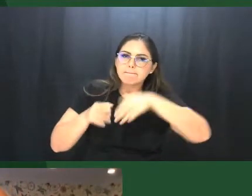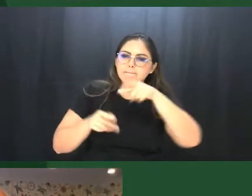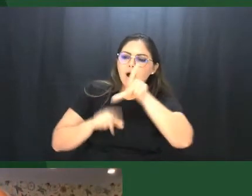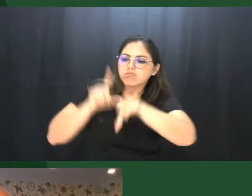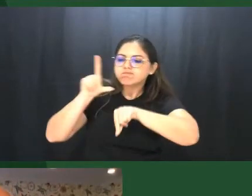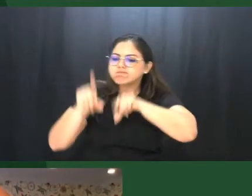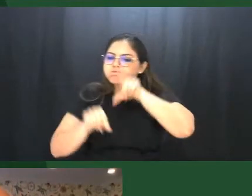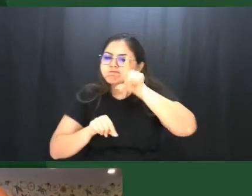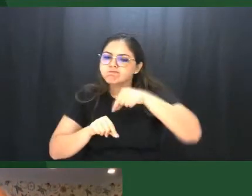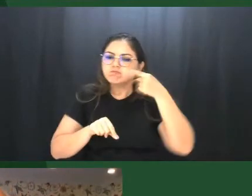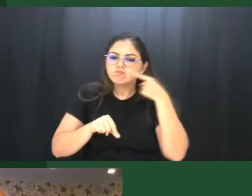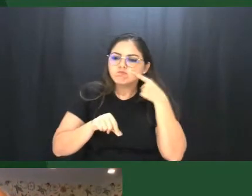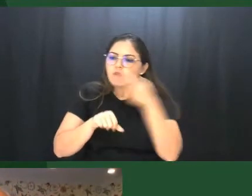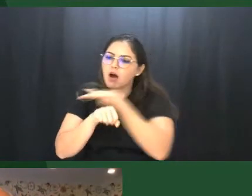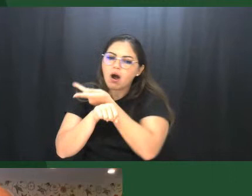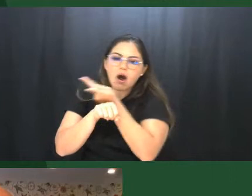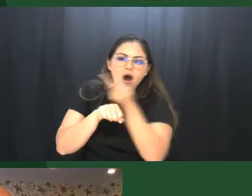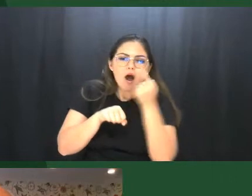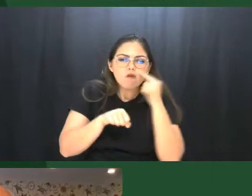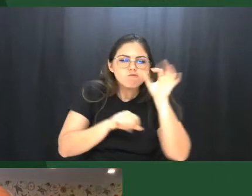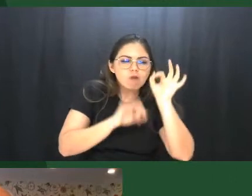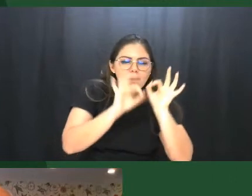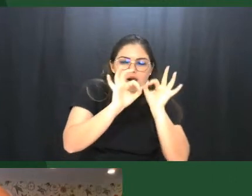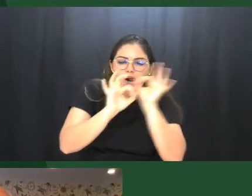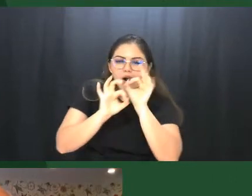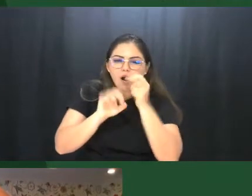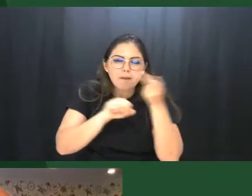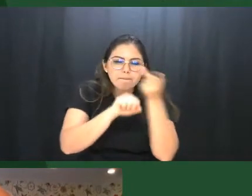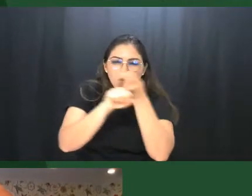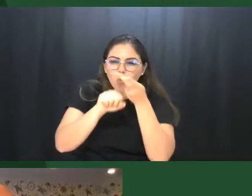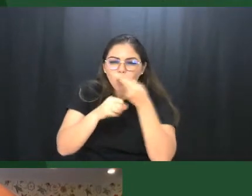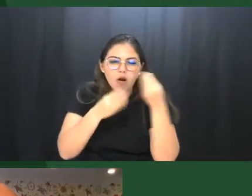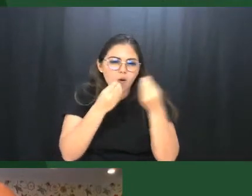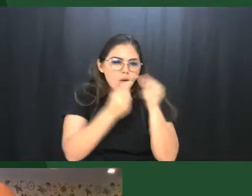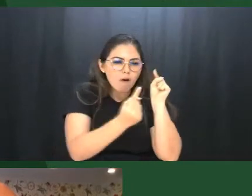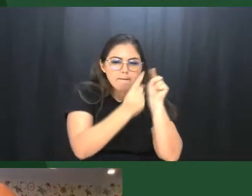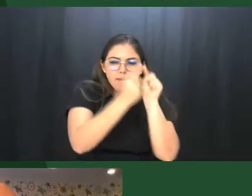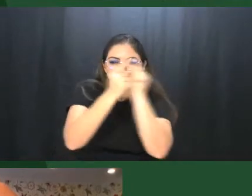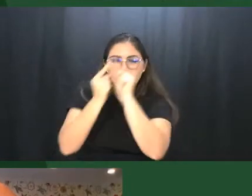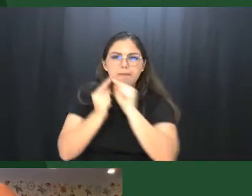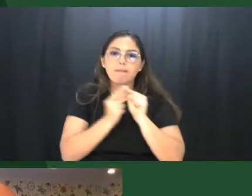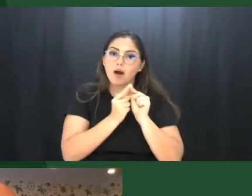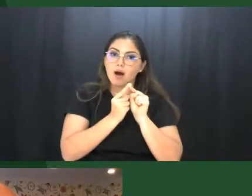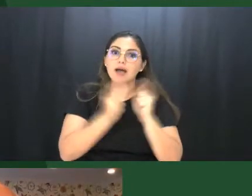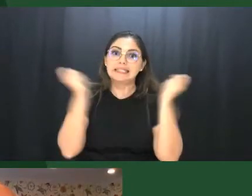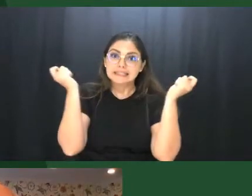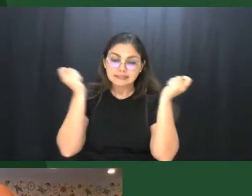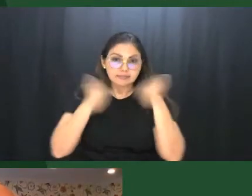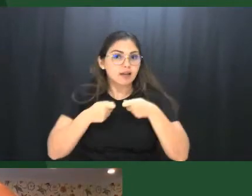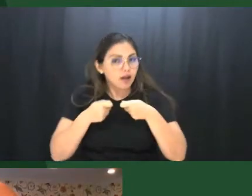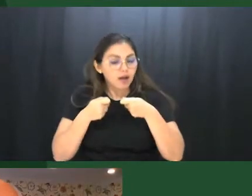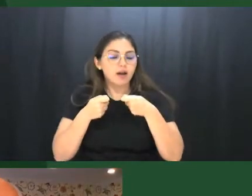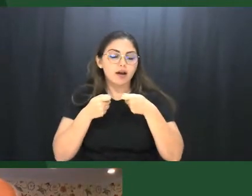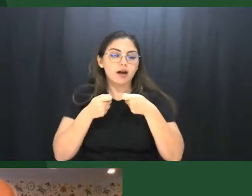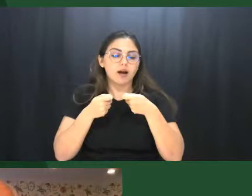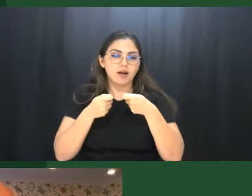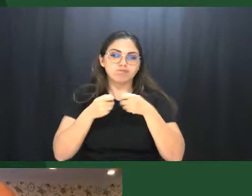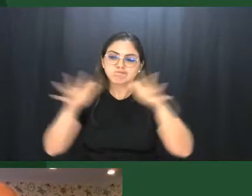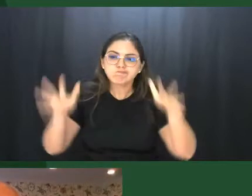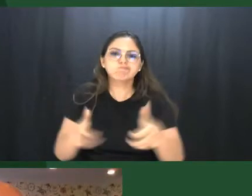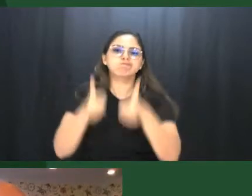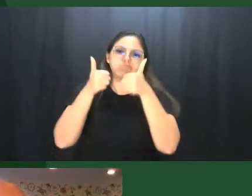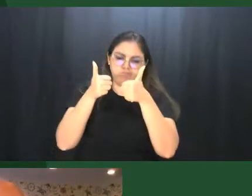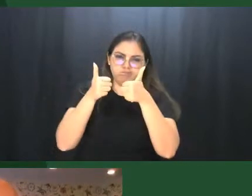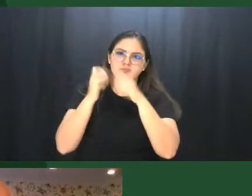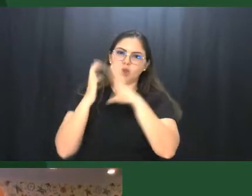alternatives and ask questions along the way, that becomes the successful model. We're beginning to see